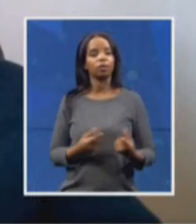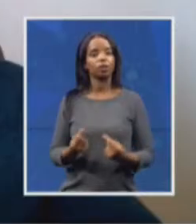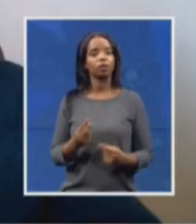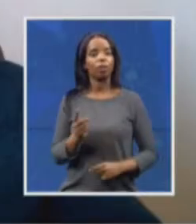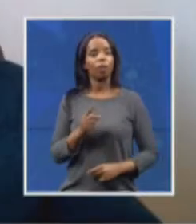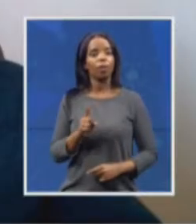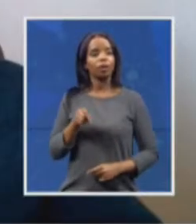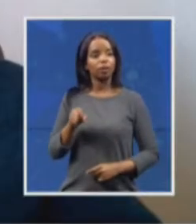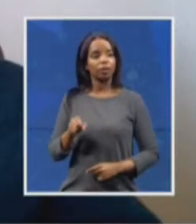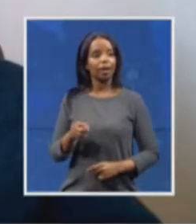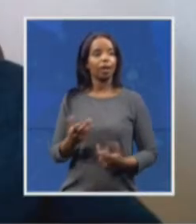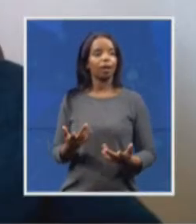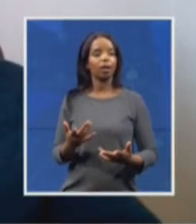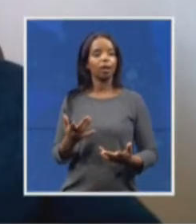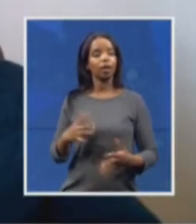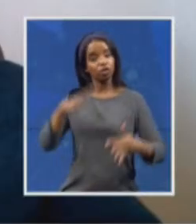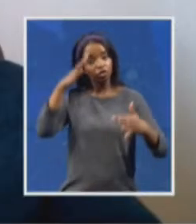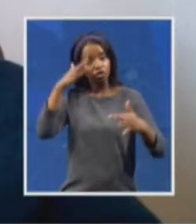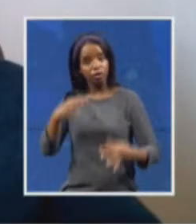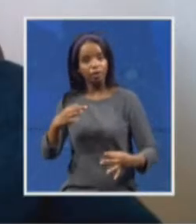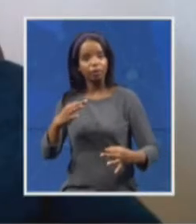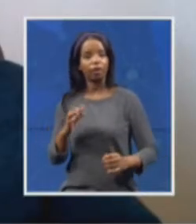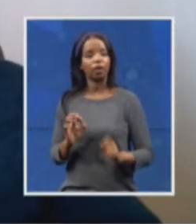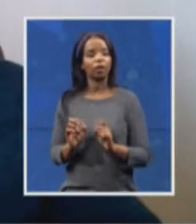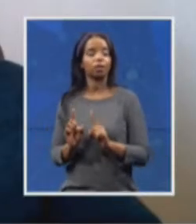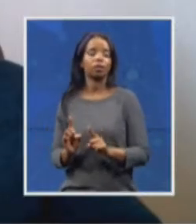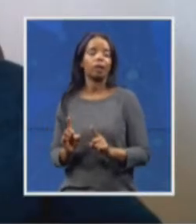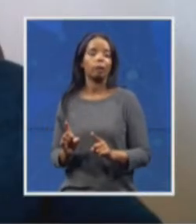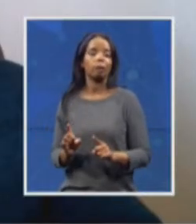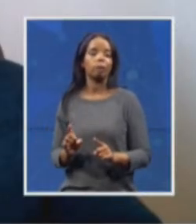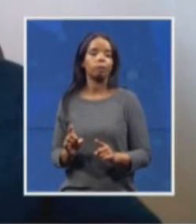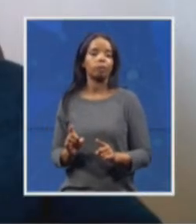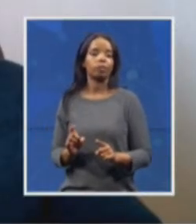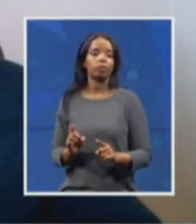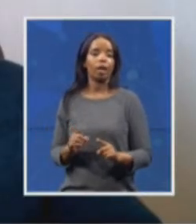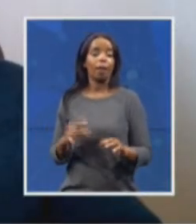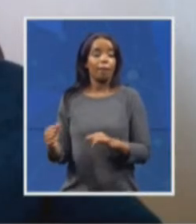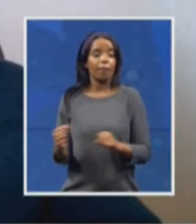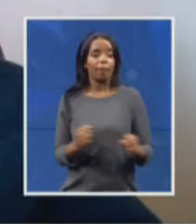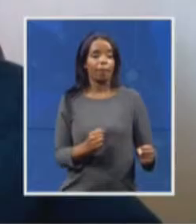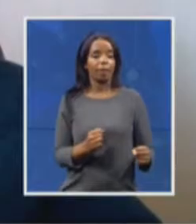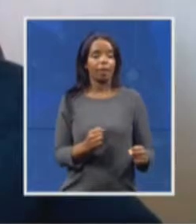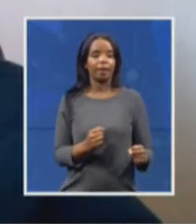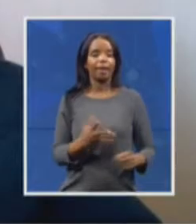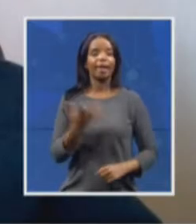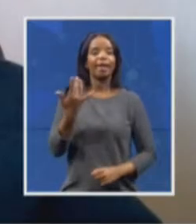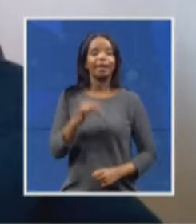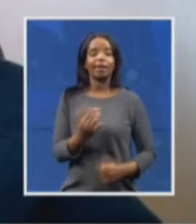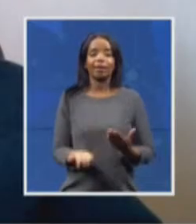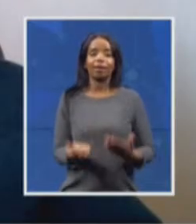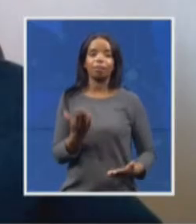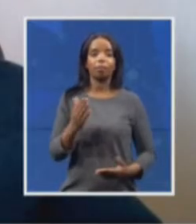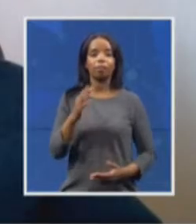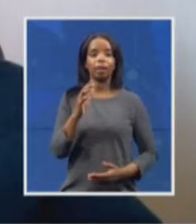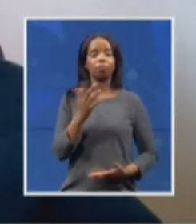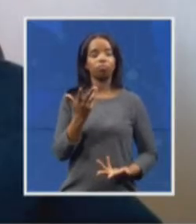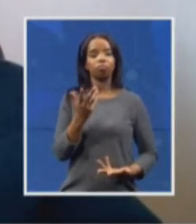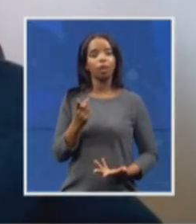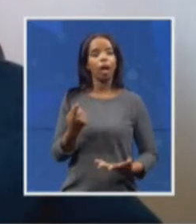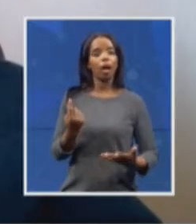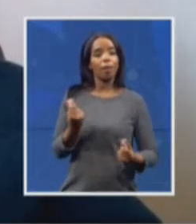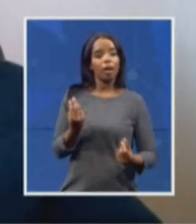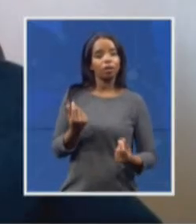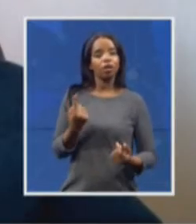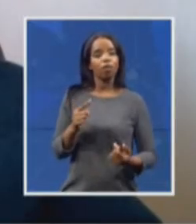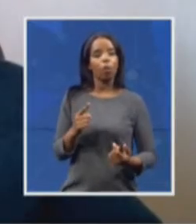and permanently install FSRU and pipeline infrastructure based on the average load factor